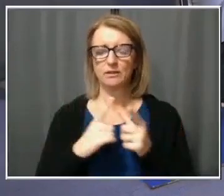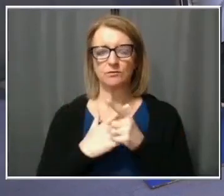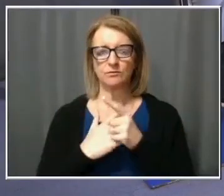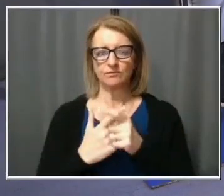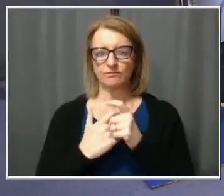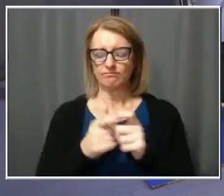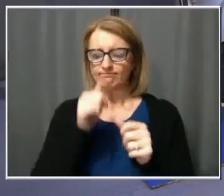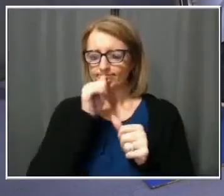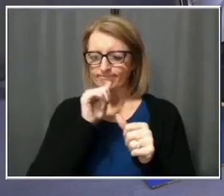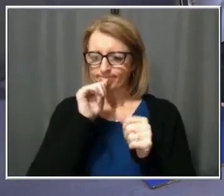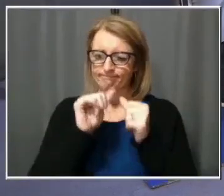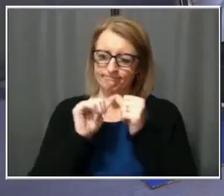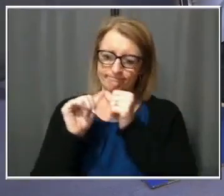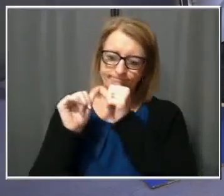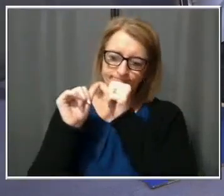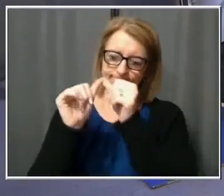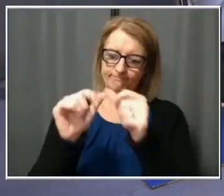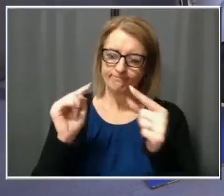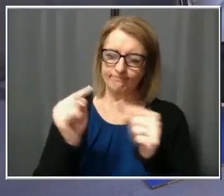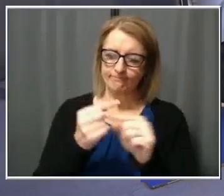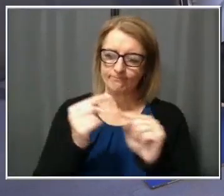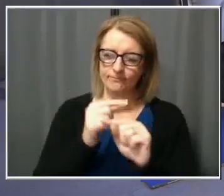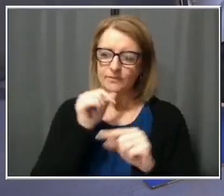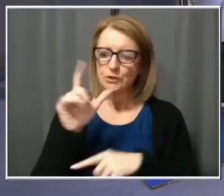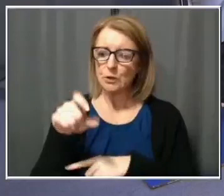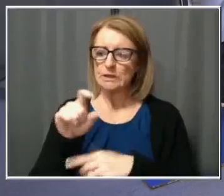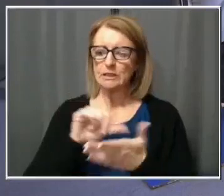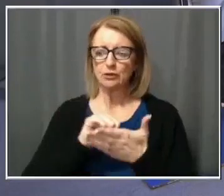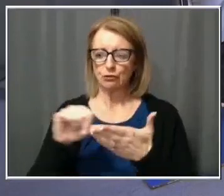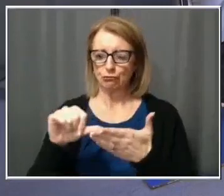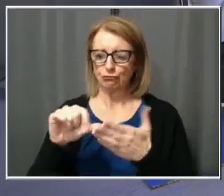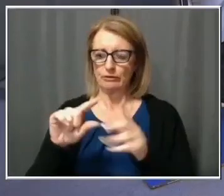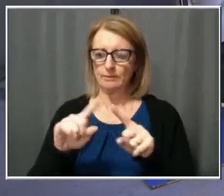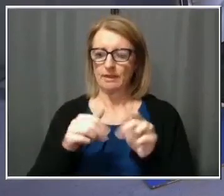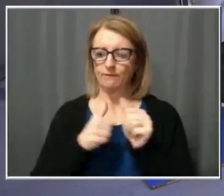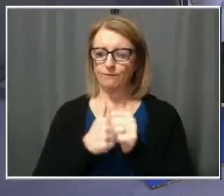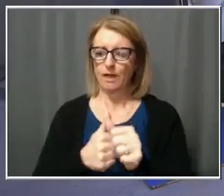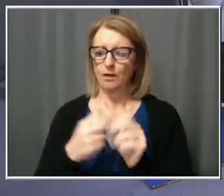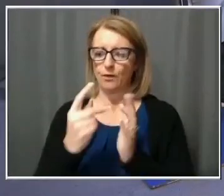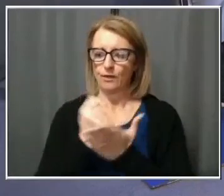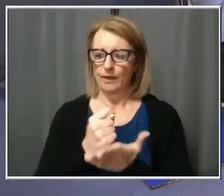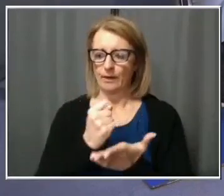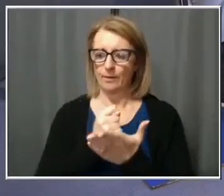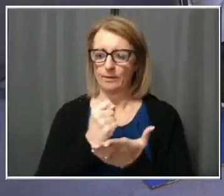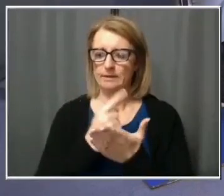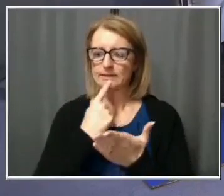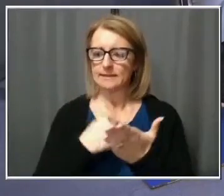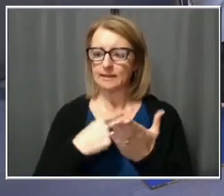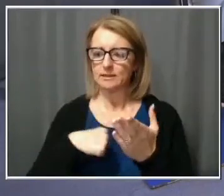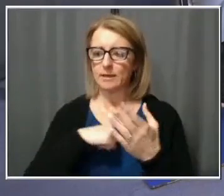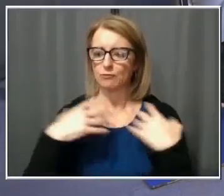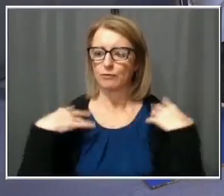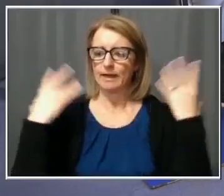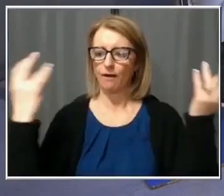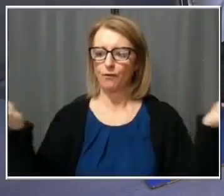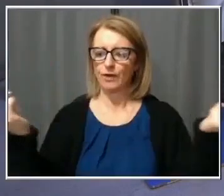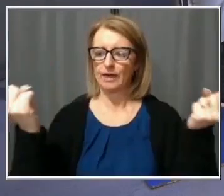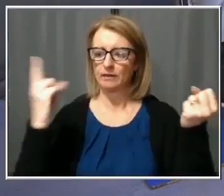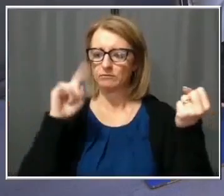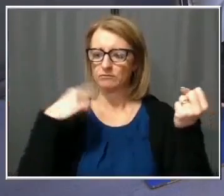as we said. You did not need surgery, but you did follow therapy. Tell us about recovery. What was that like for